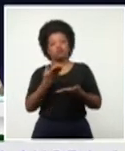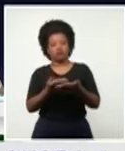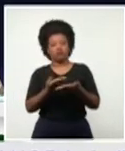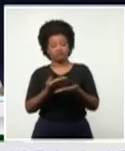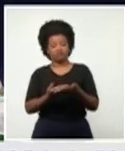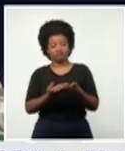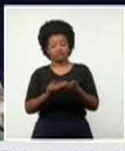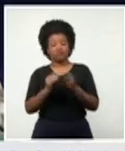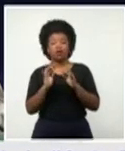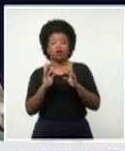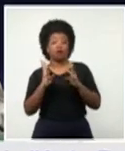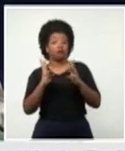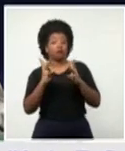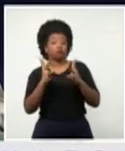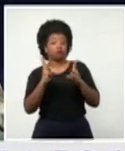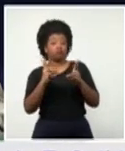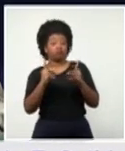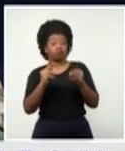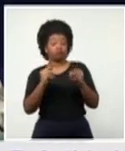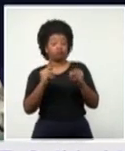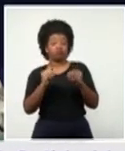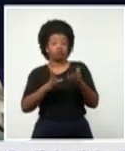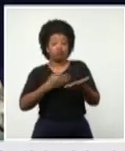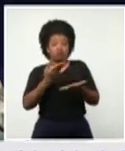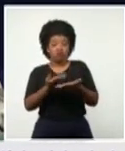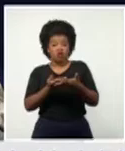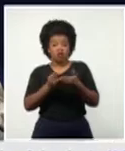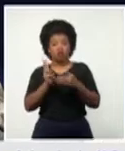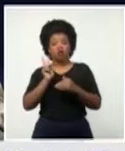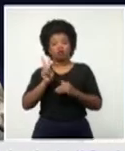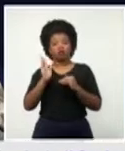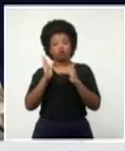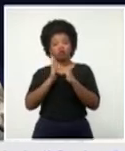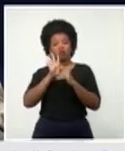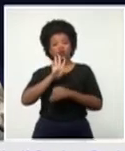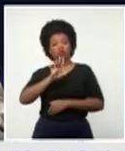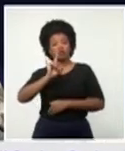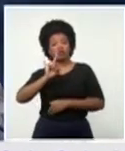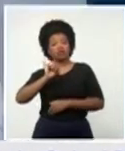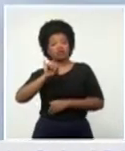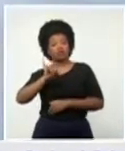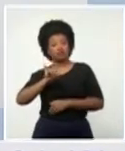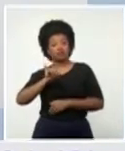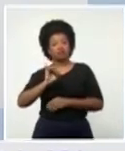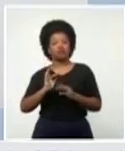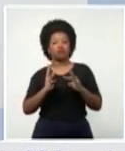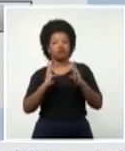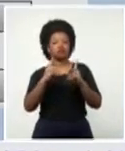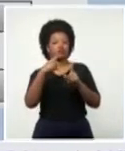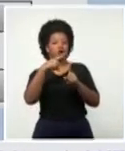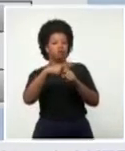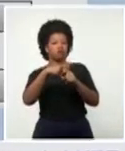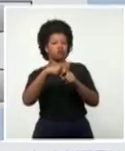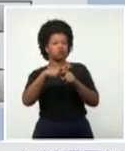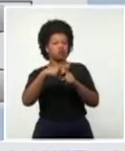They processed 188 samples. As a result of the study of